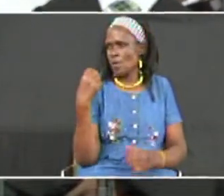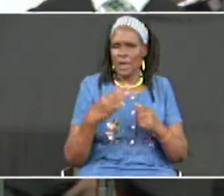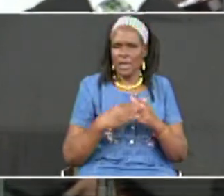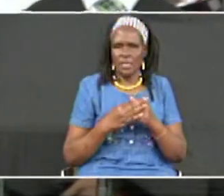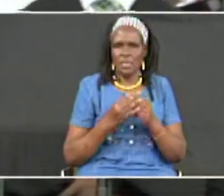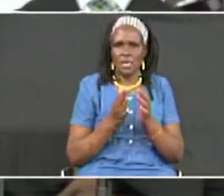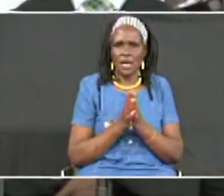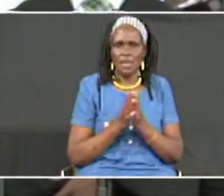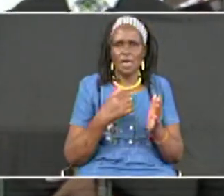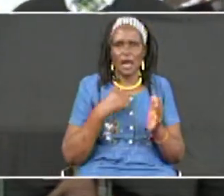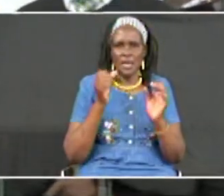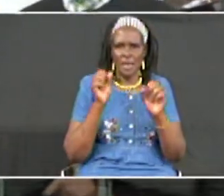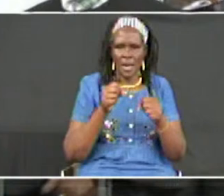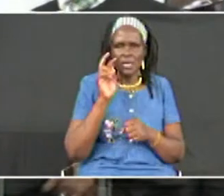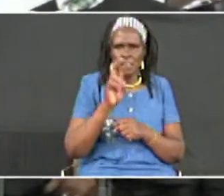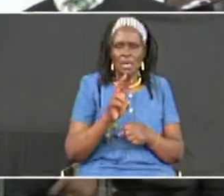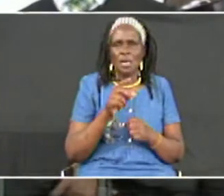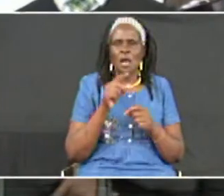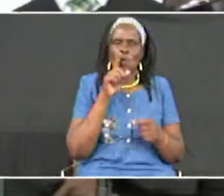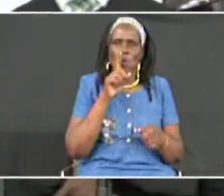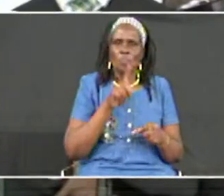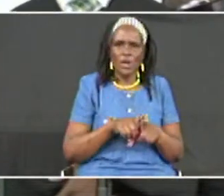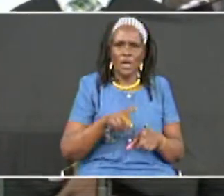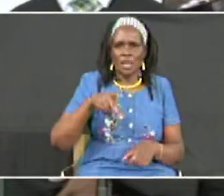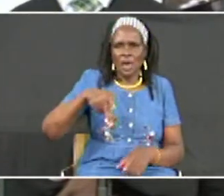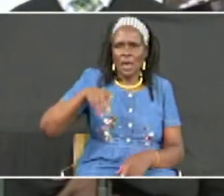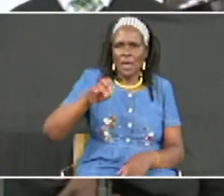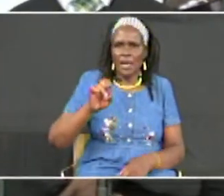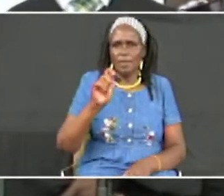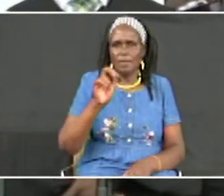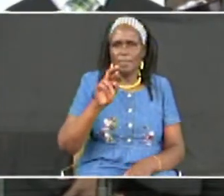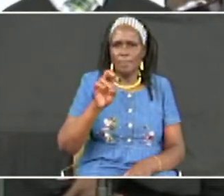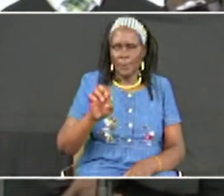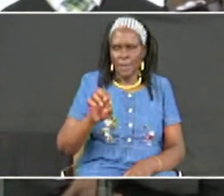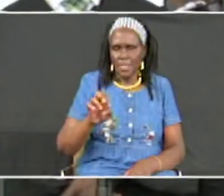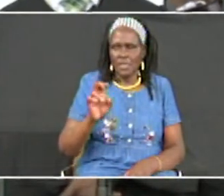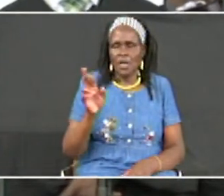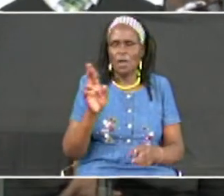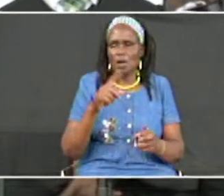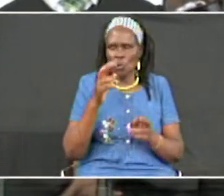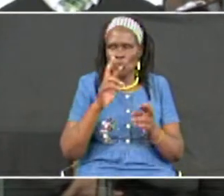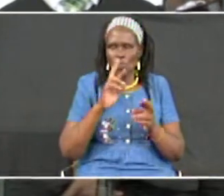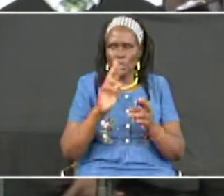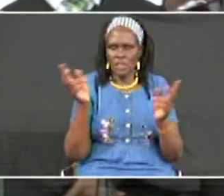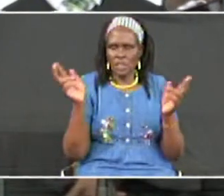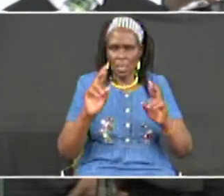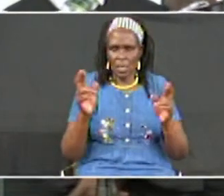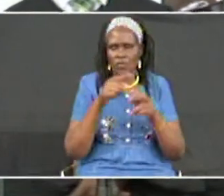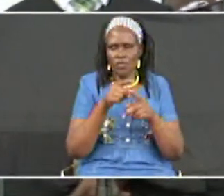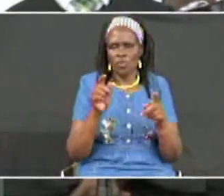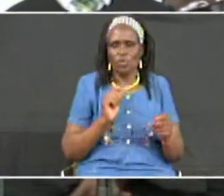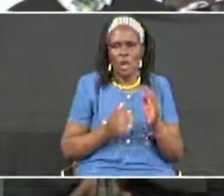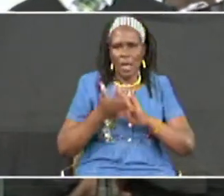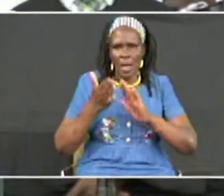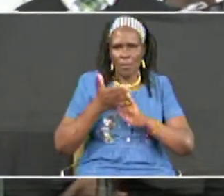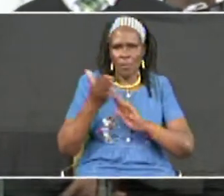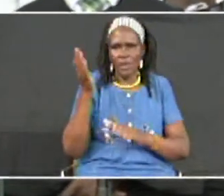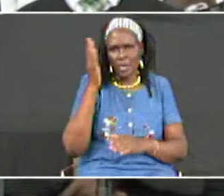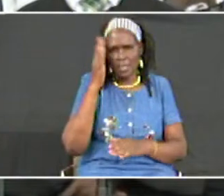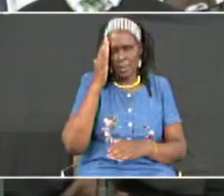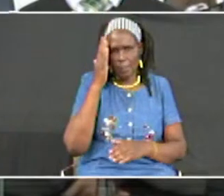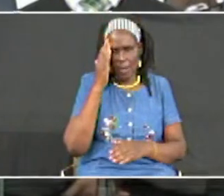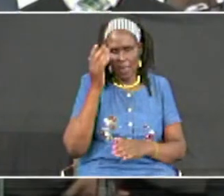our brother Peter Opolo is very much ready for you. A quick reminder, we continue with our